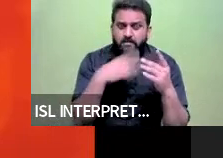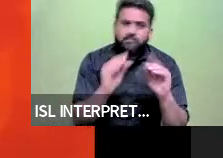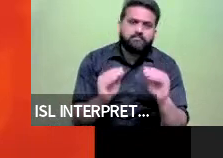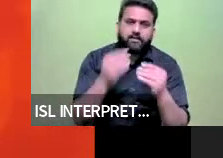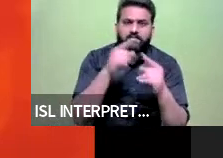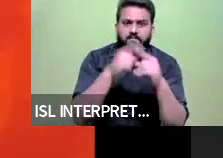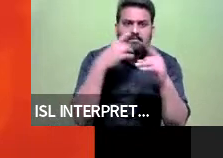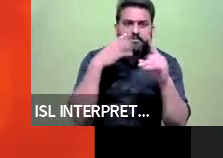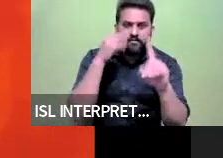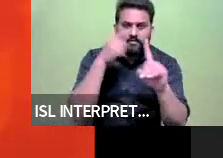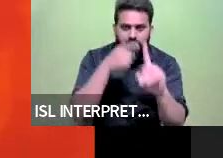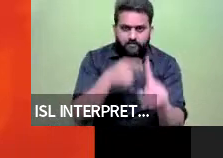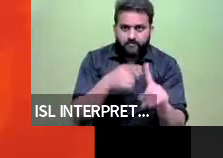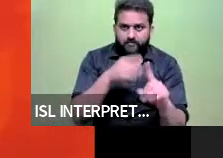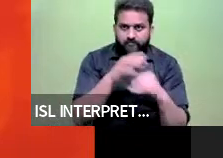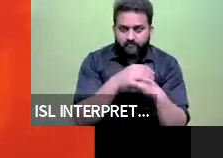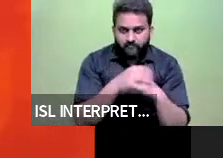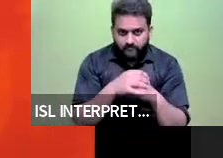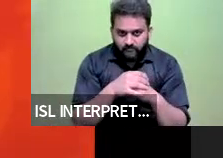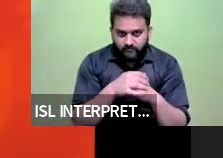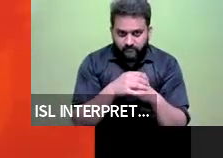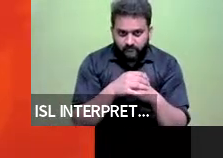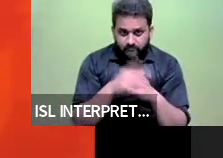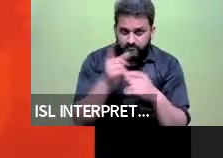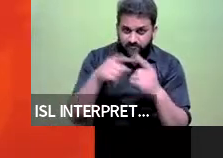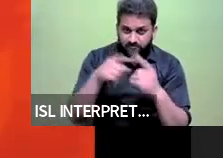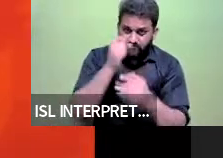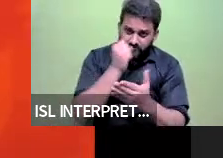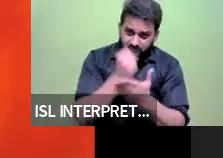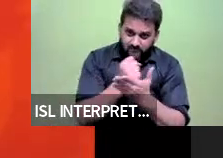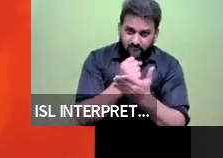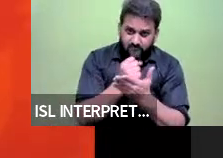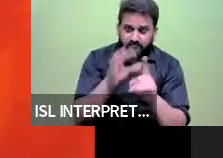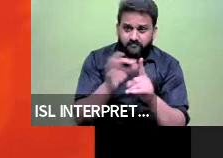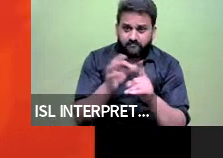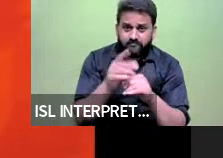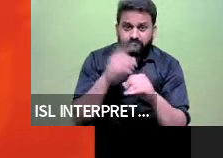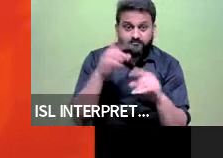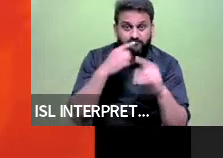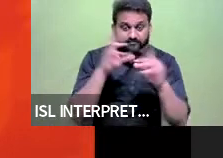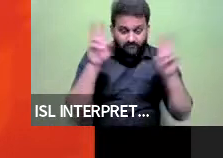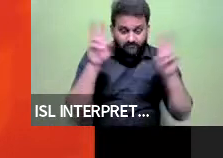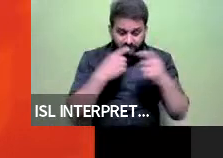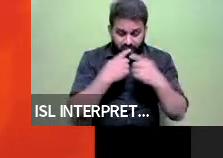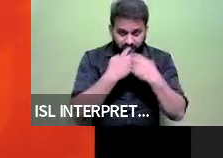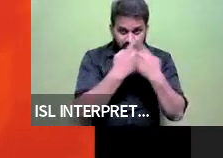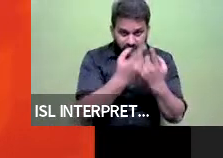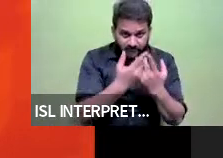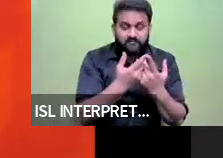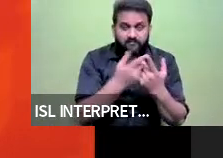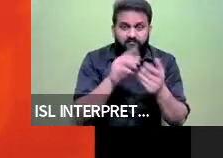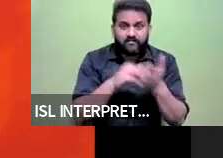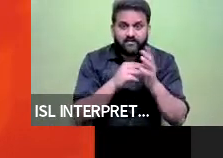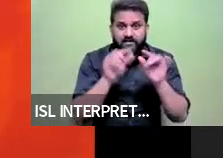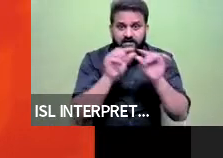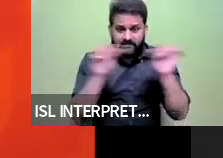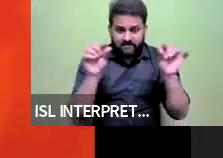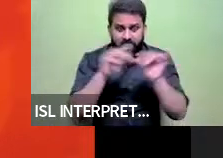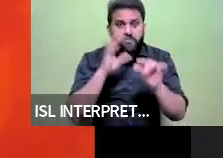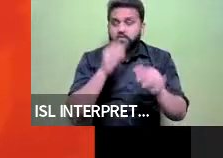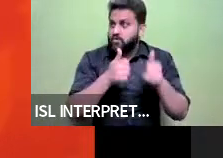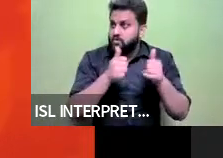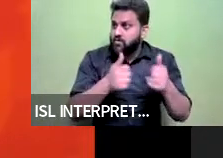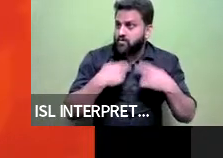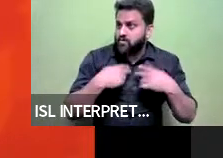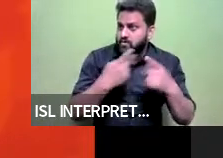That in that case is very good. You should also, when you are telling that case you are relying on, and if it's a very good case and it goes in